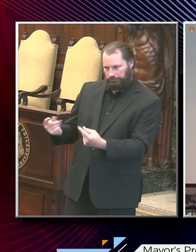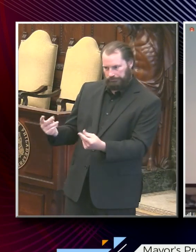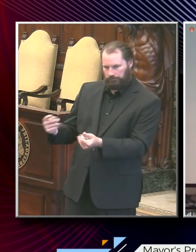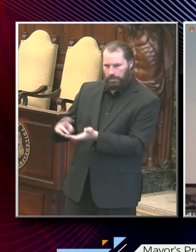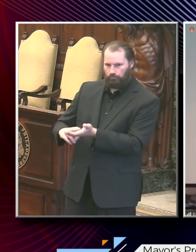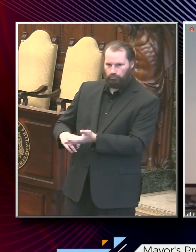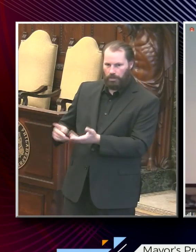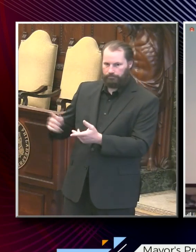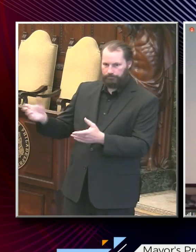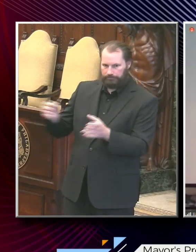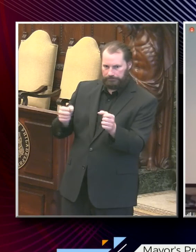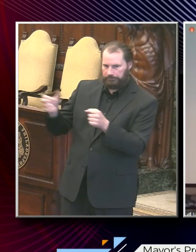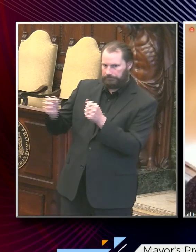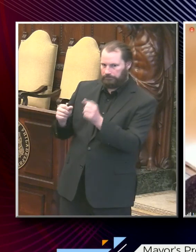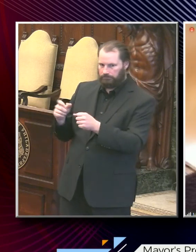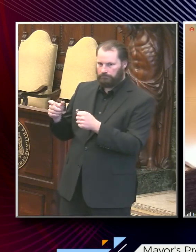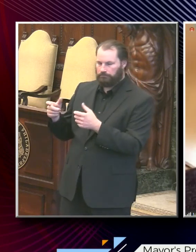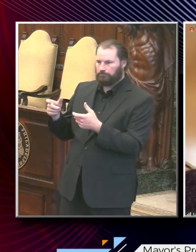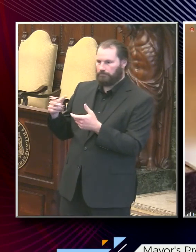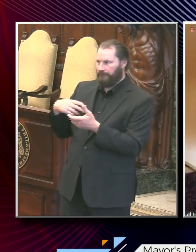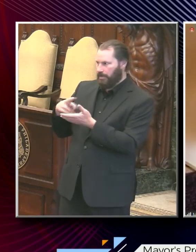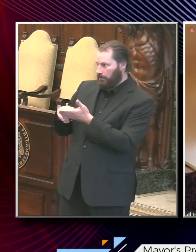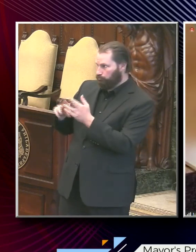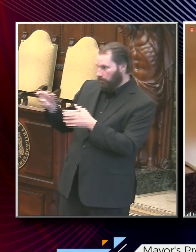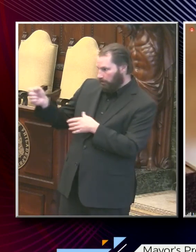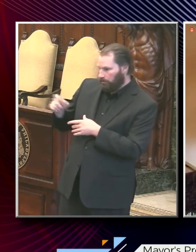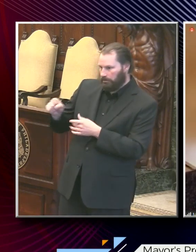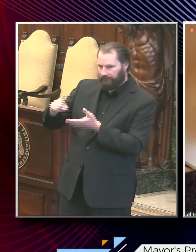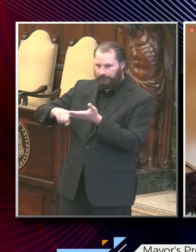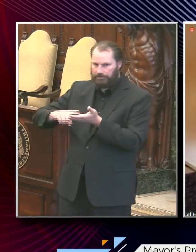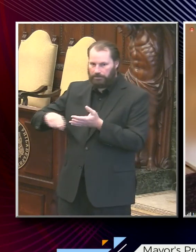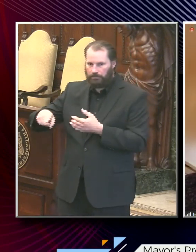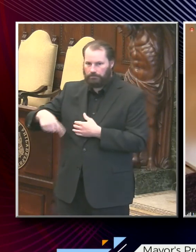somebody under contract. No problem. Of the people who were